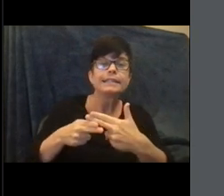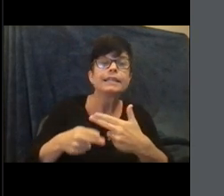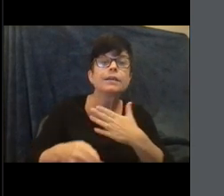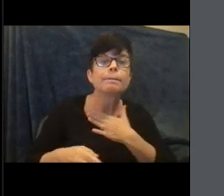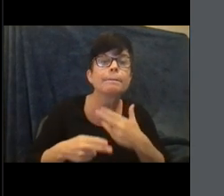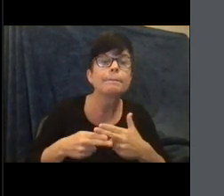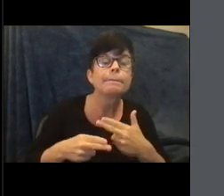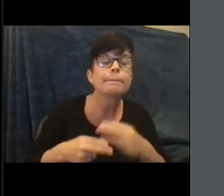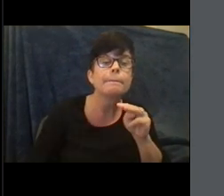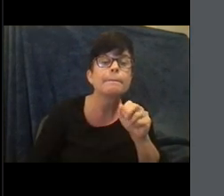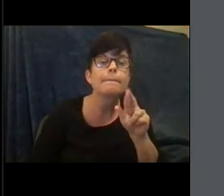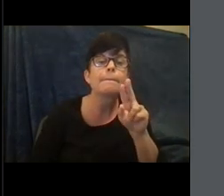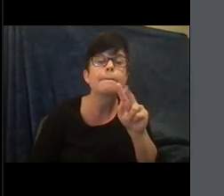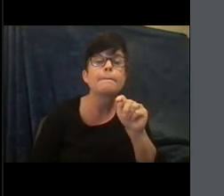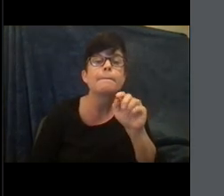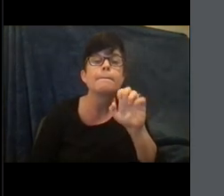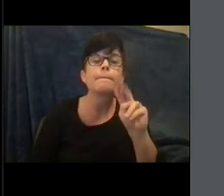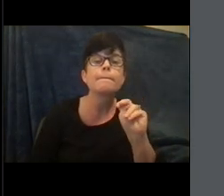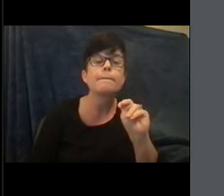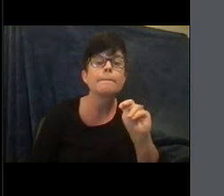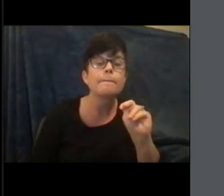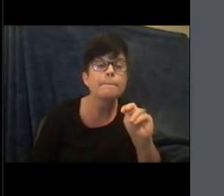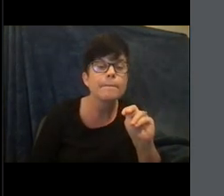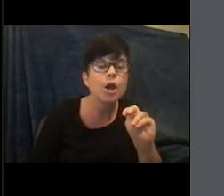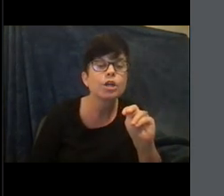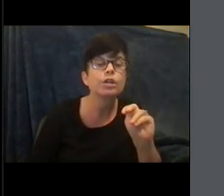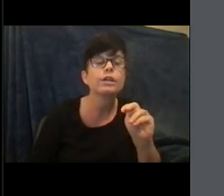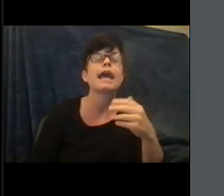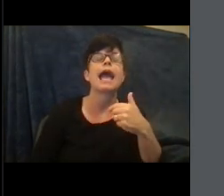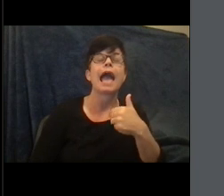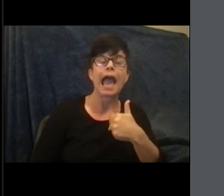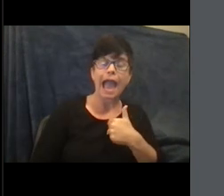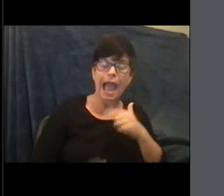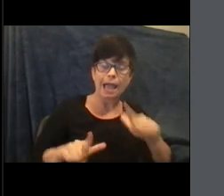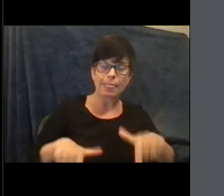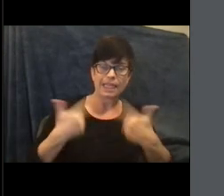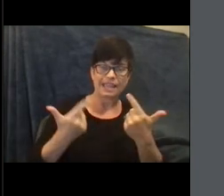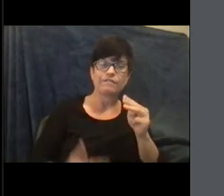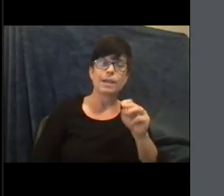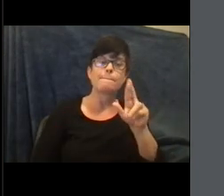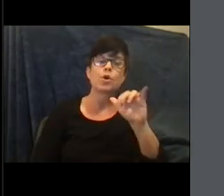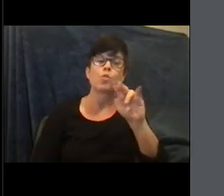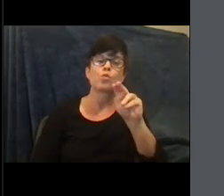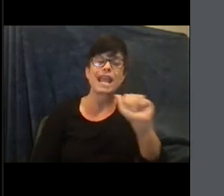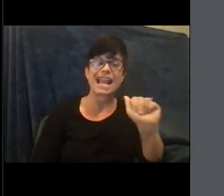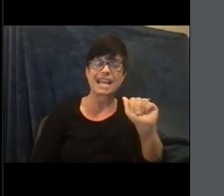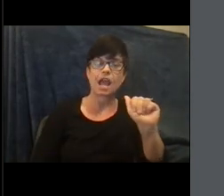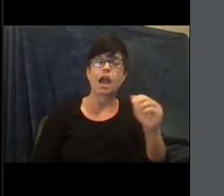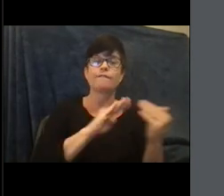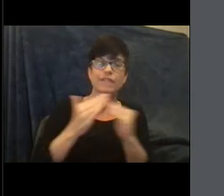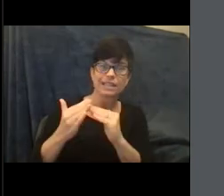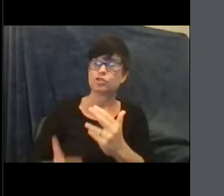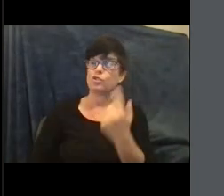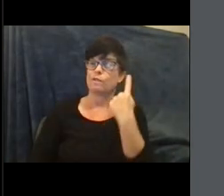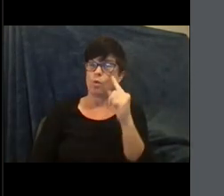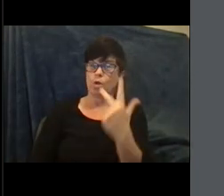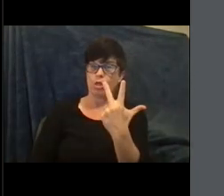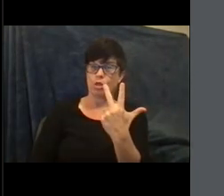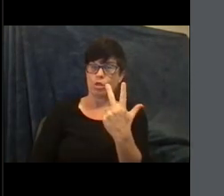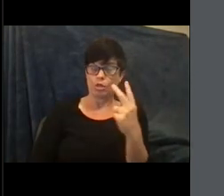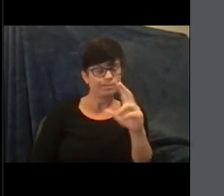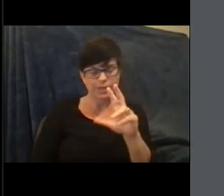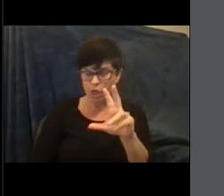is Martin Clauber. I live in Marina Village. For 30 years, as a government official,